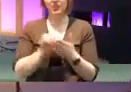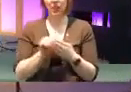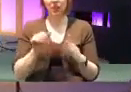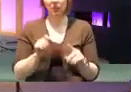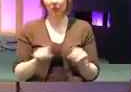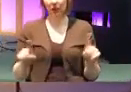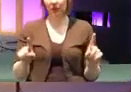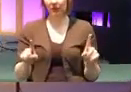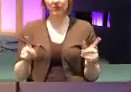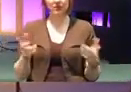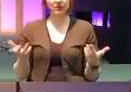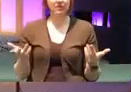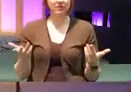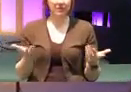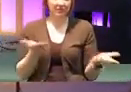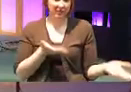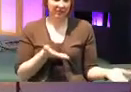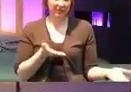did.